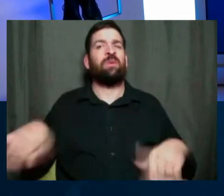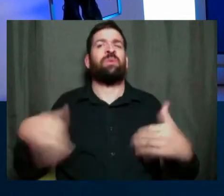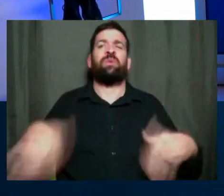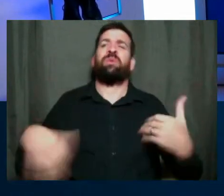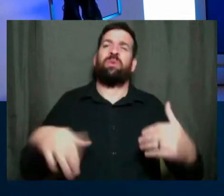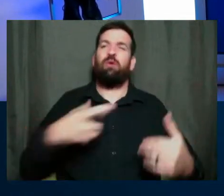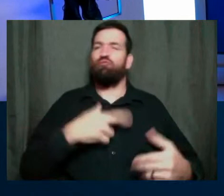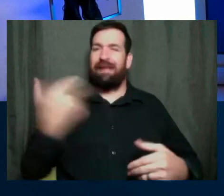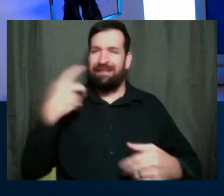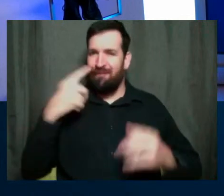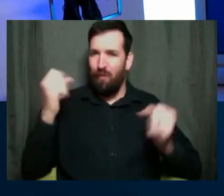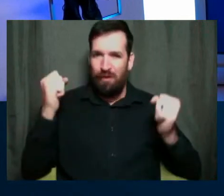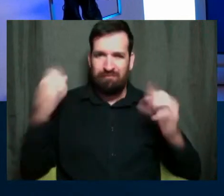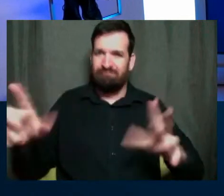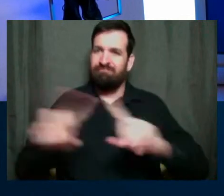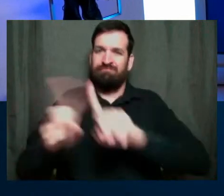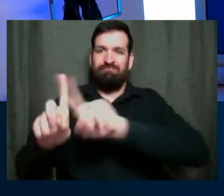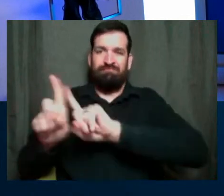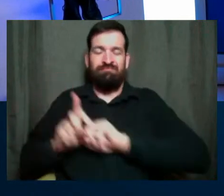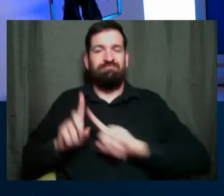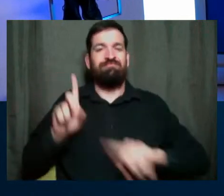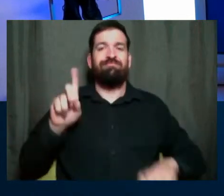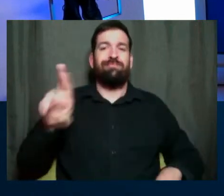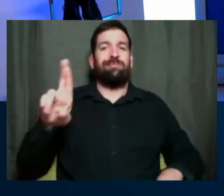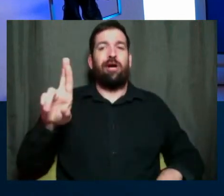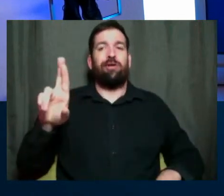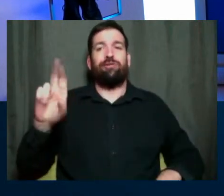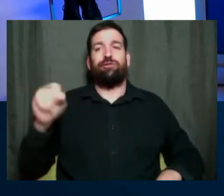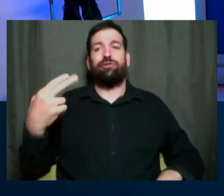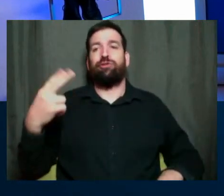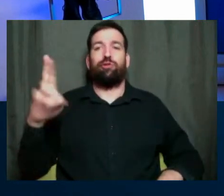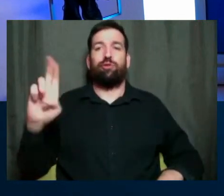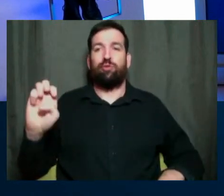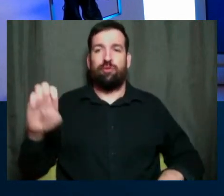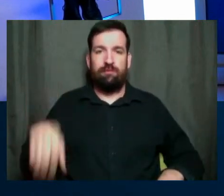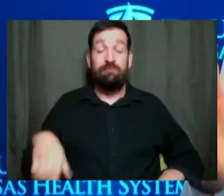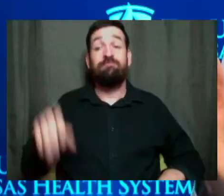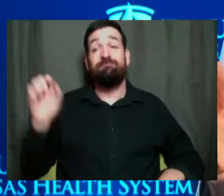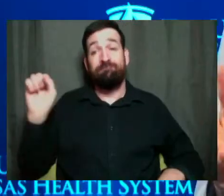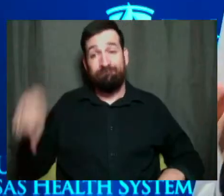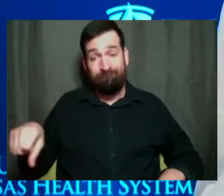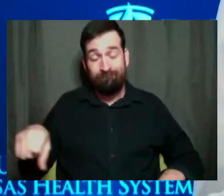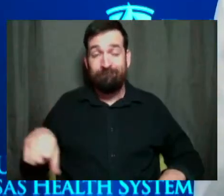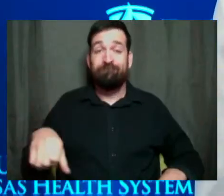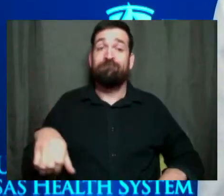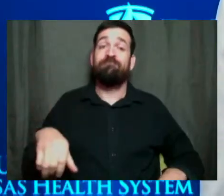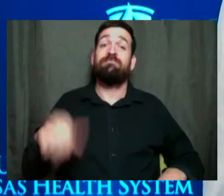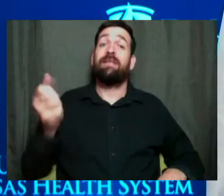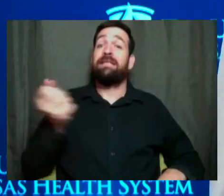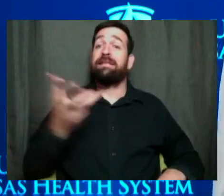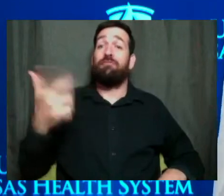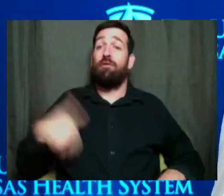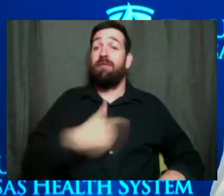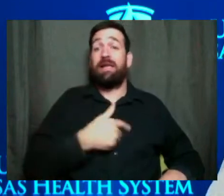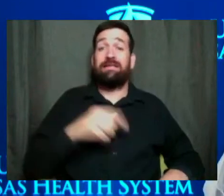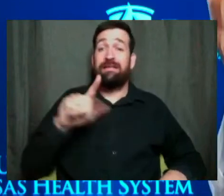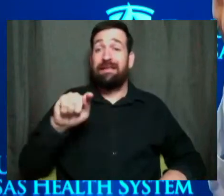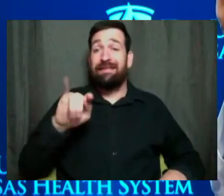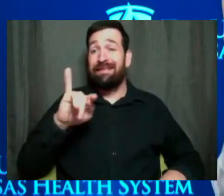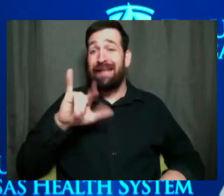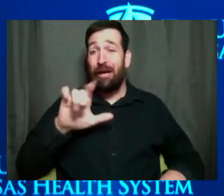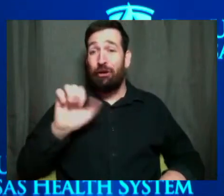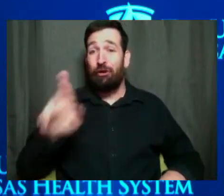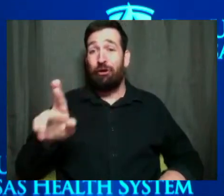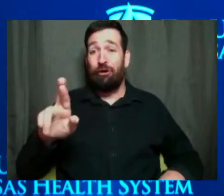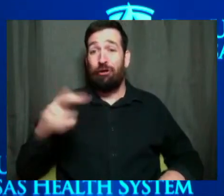think it's going to be now Doc Shoe. Even I'm ready. Brace yourself. He is the tiger. There are a number of us around here who are Tiger Hawks. I say cheer for